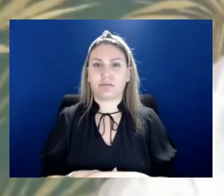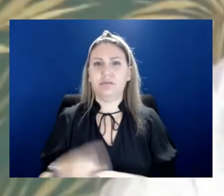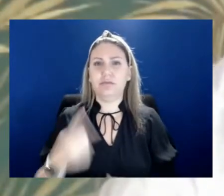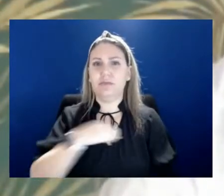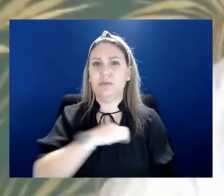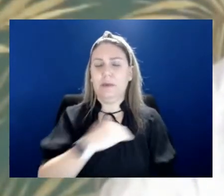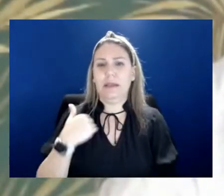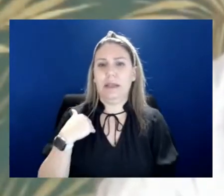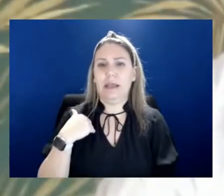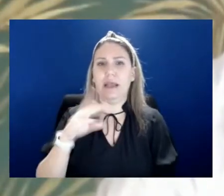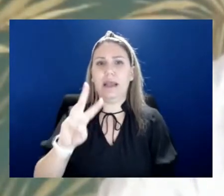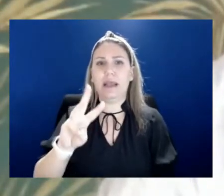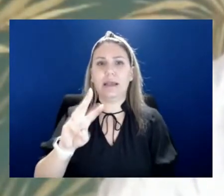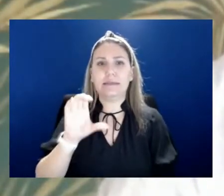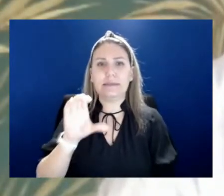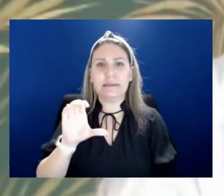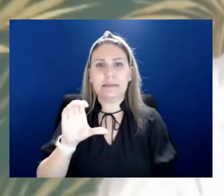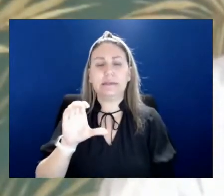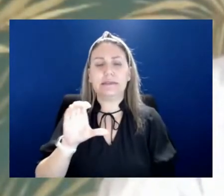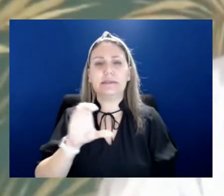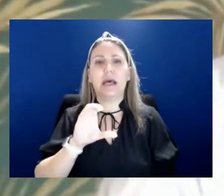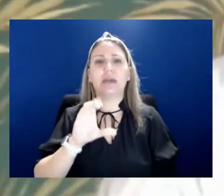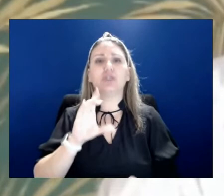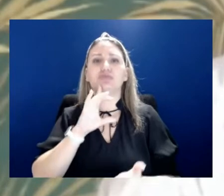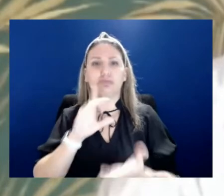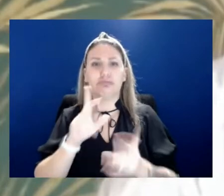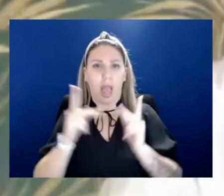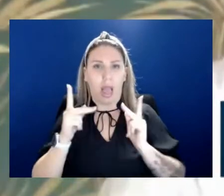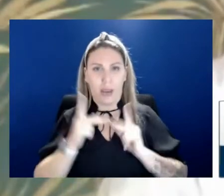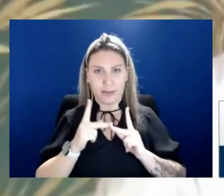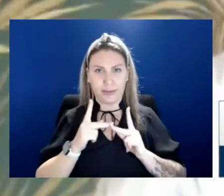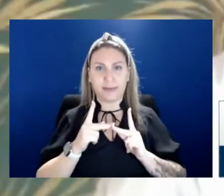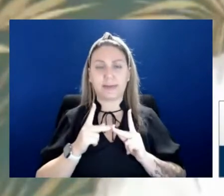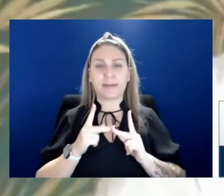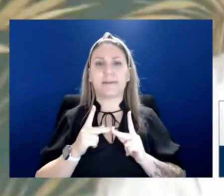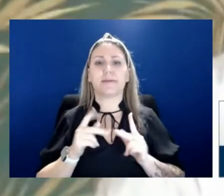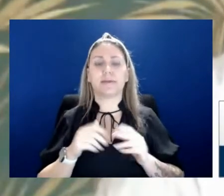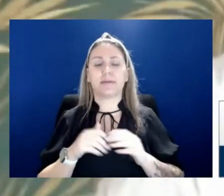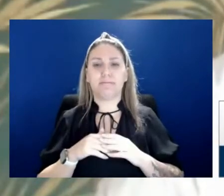635 place. We got the 3